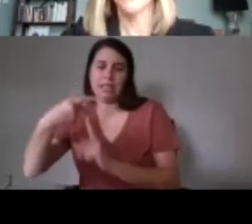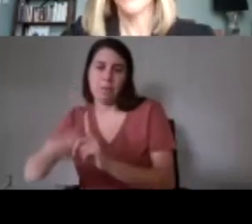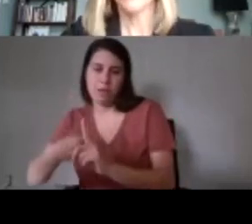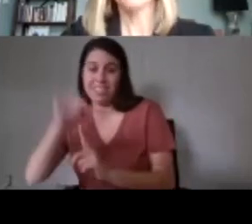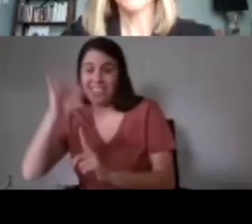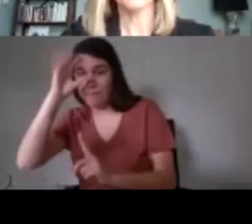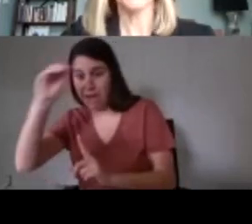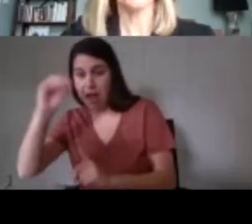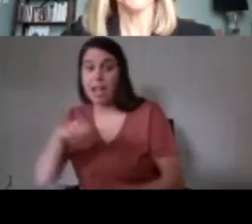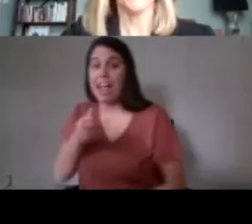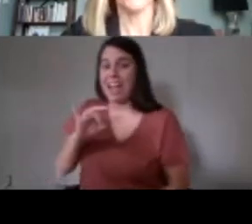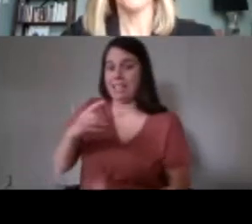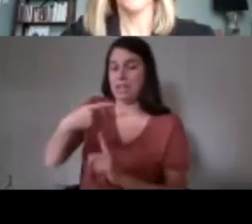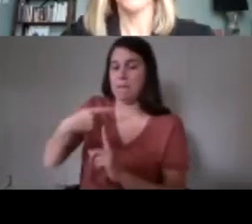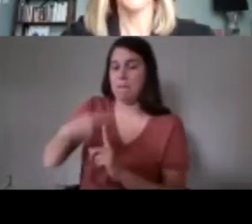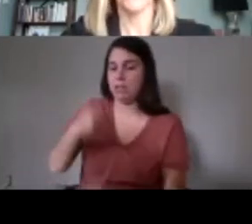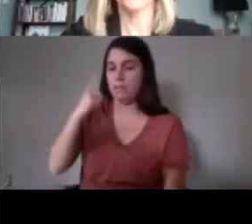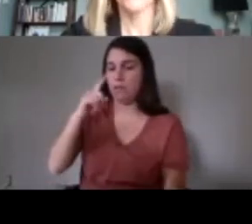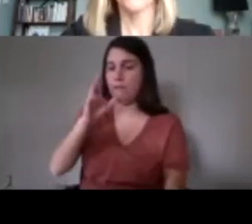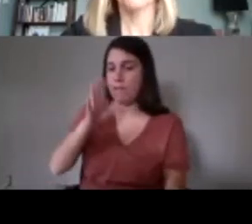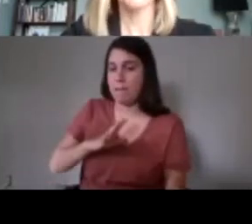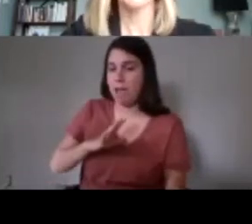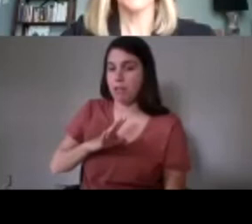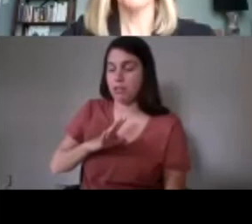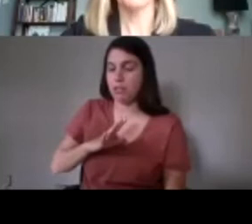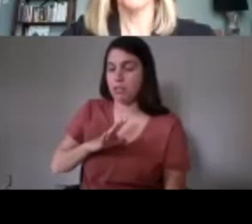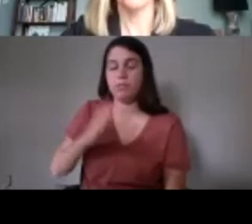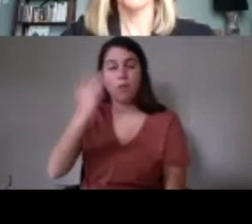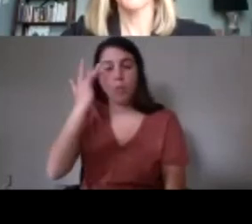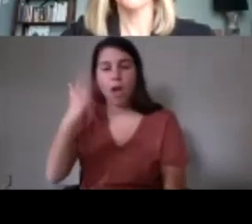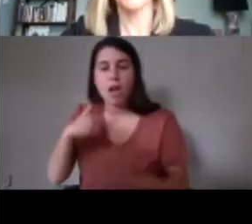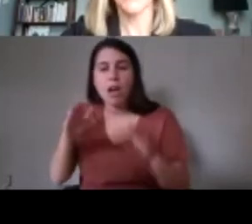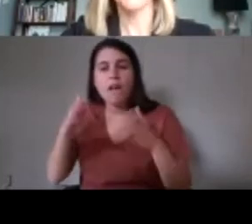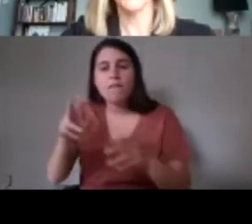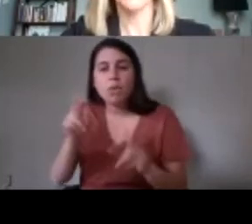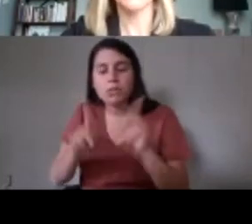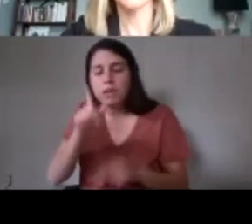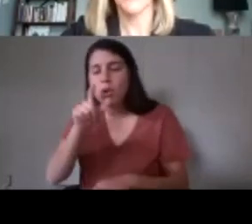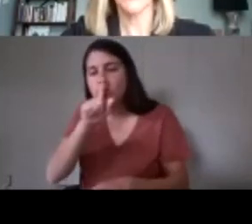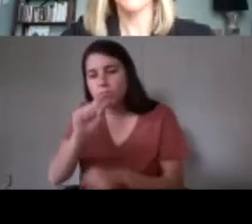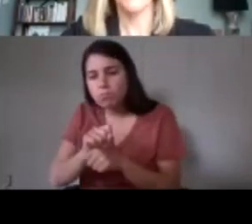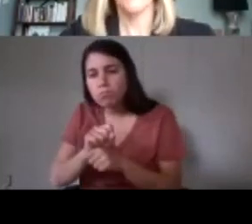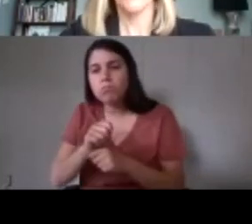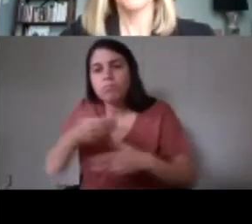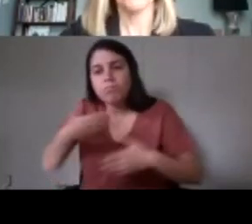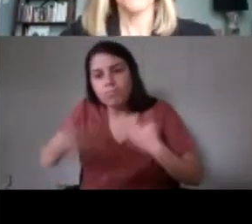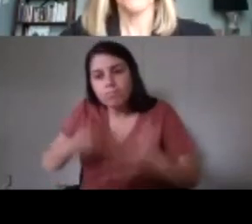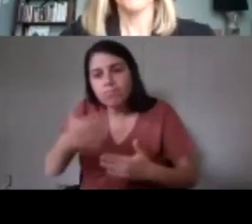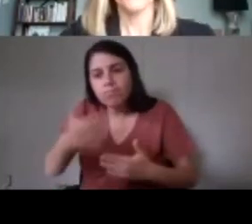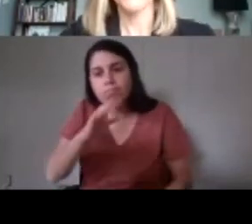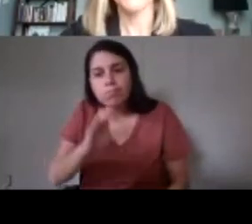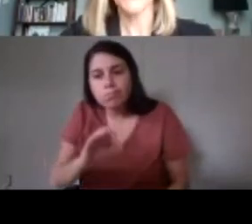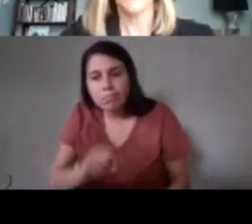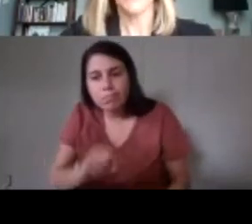females. That was in particular because we were focusing on people who were truly aging inside within